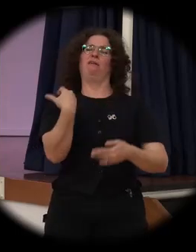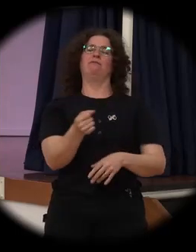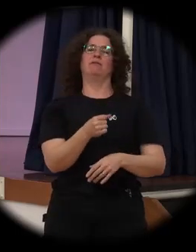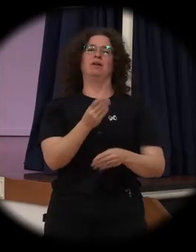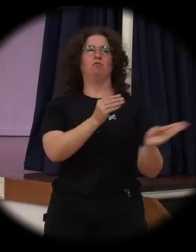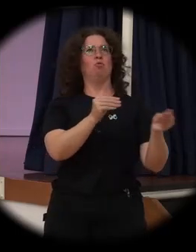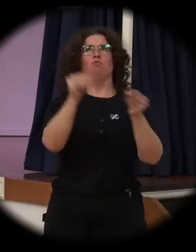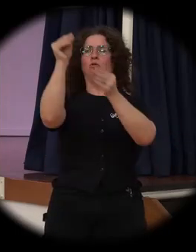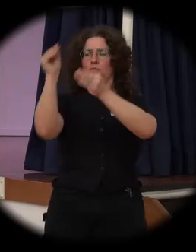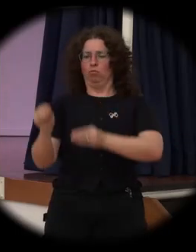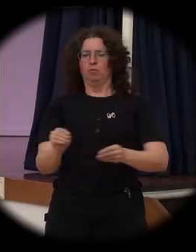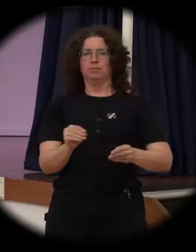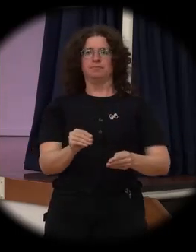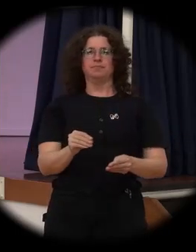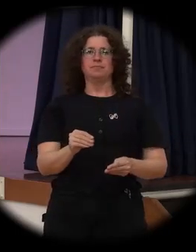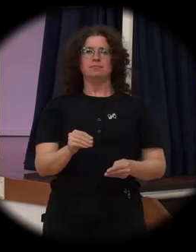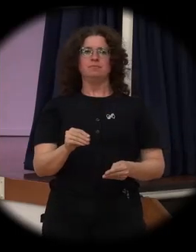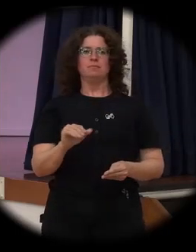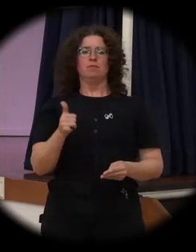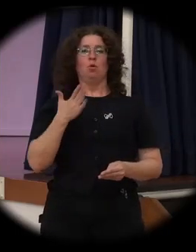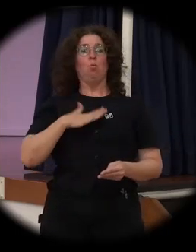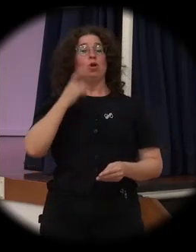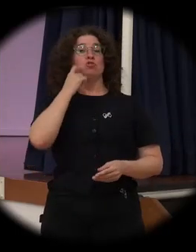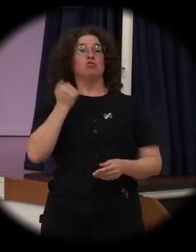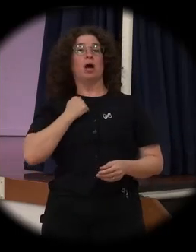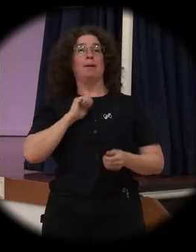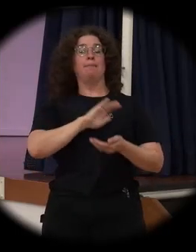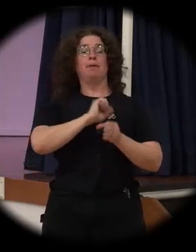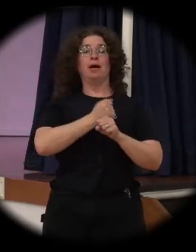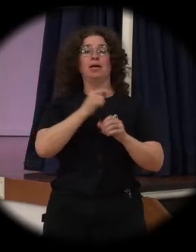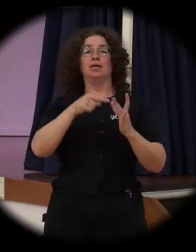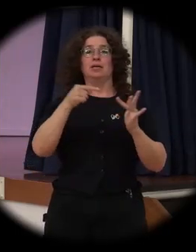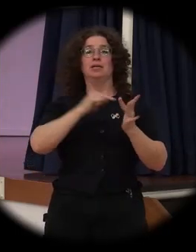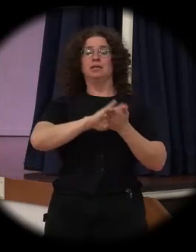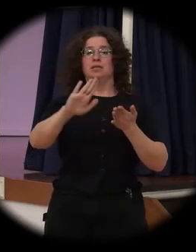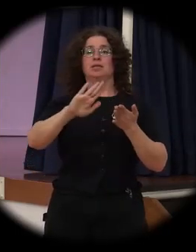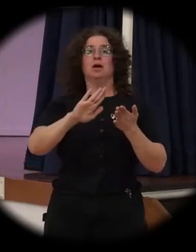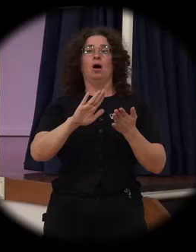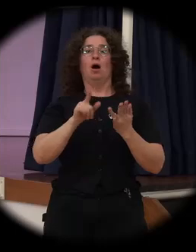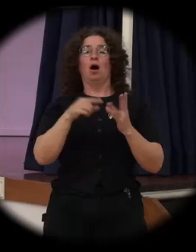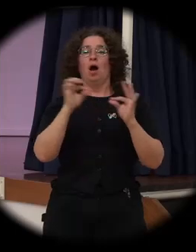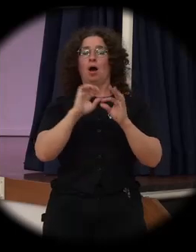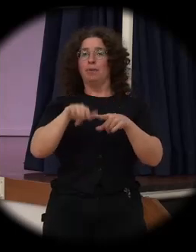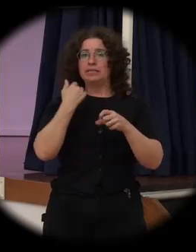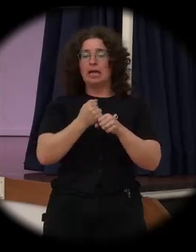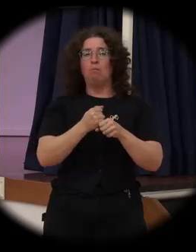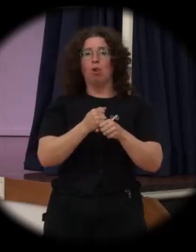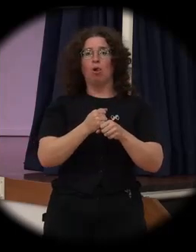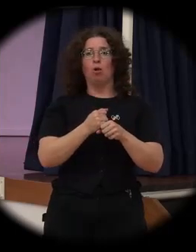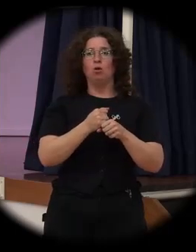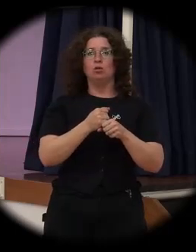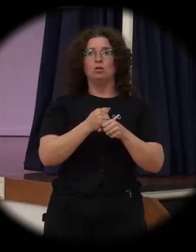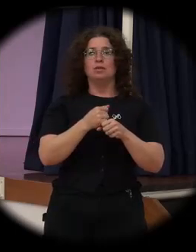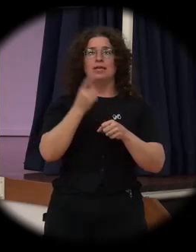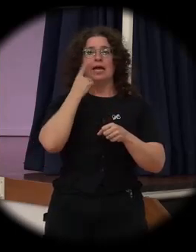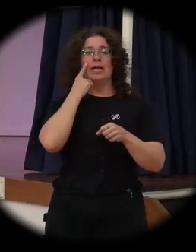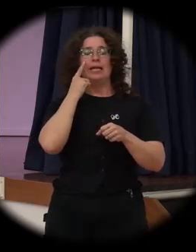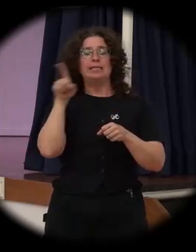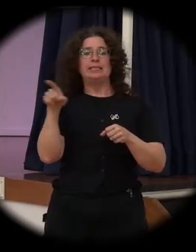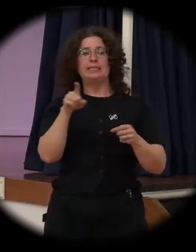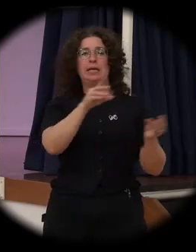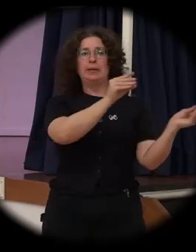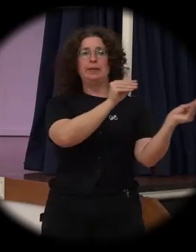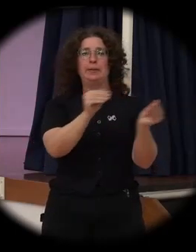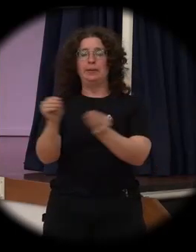between them, or take my GitHub Actions examples and try and get them working in GitLab CI/CD. You can check out their guide for moving from